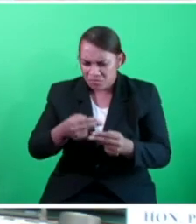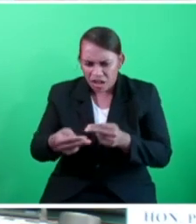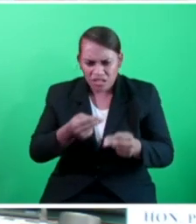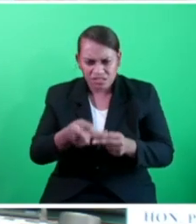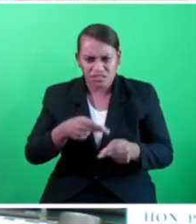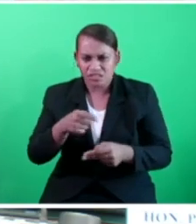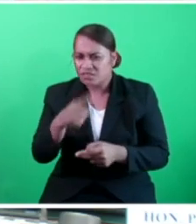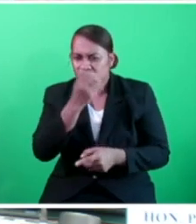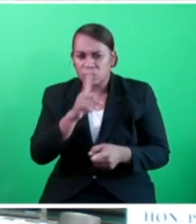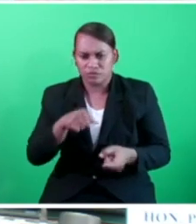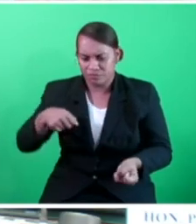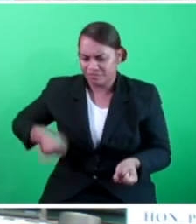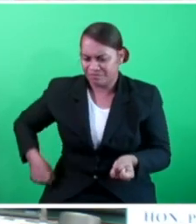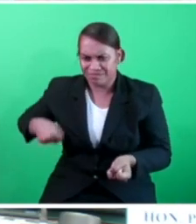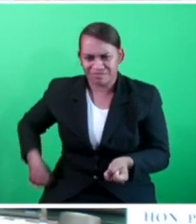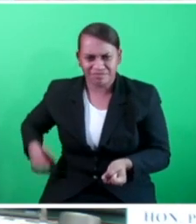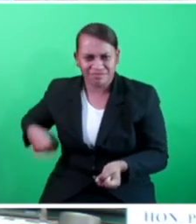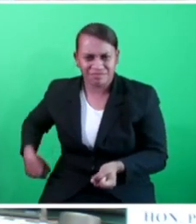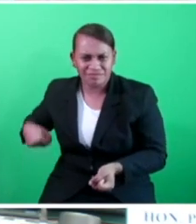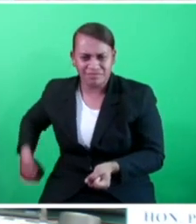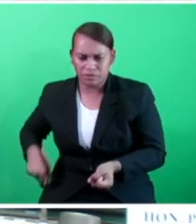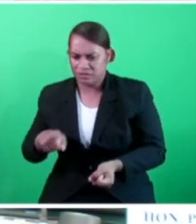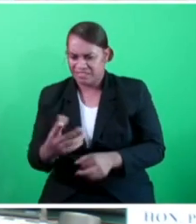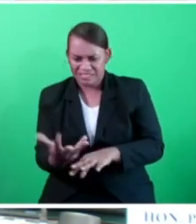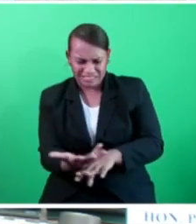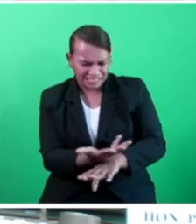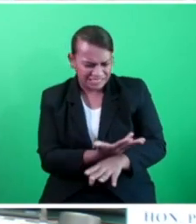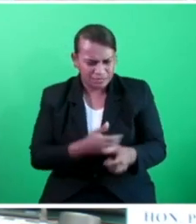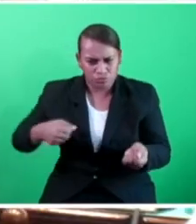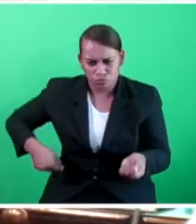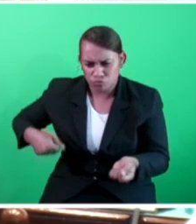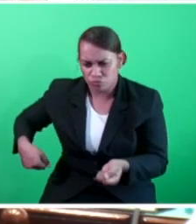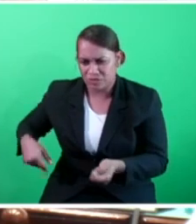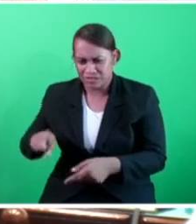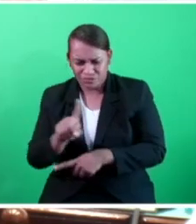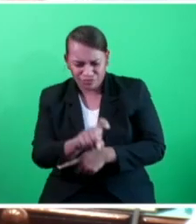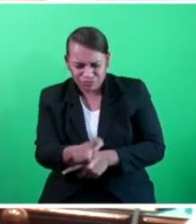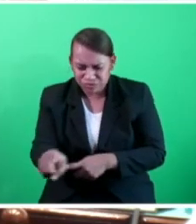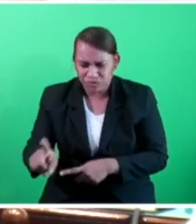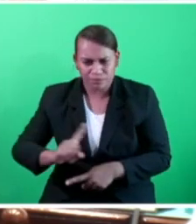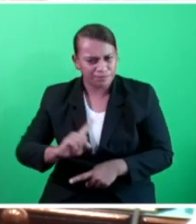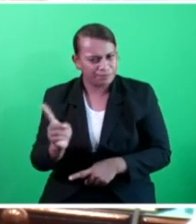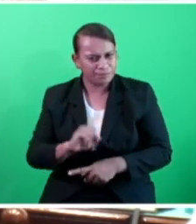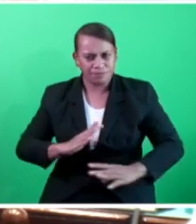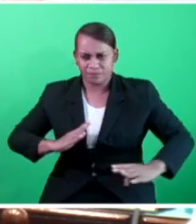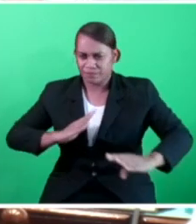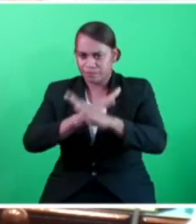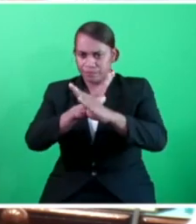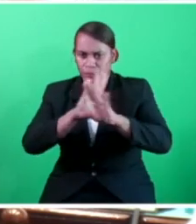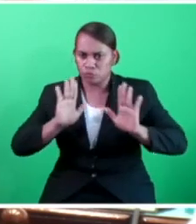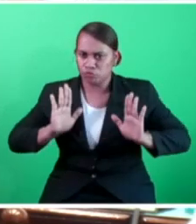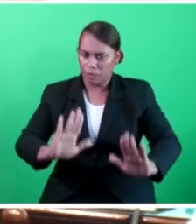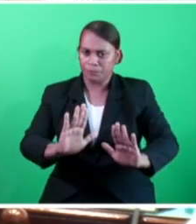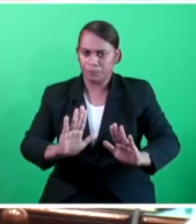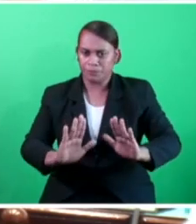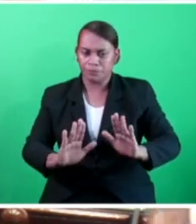Pesticide, weedicide, paraquat, and insecticide, imidacloprid. Mr.